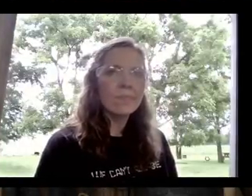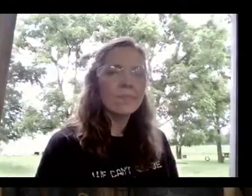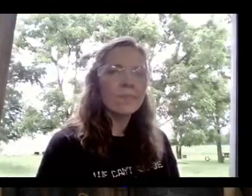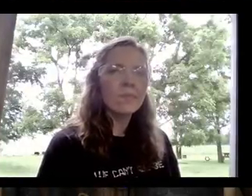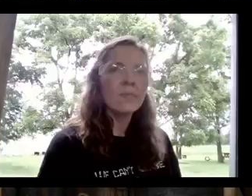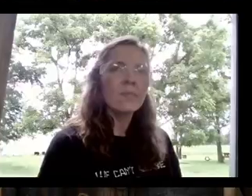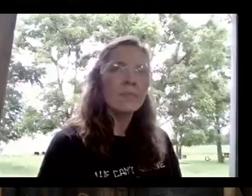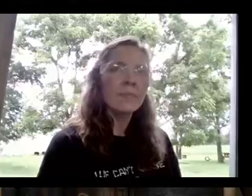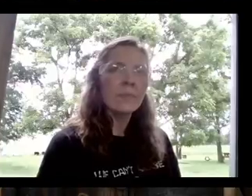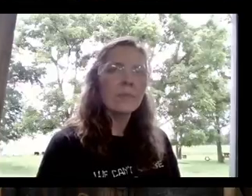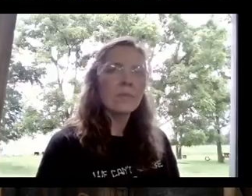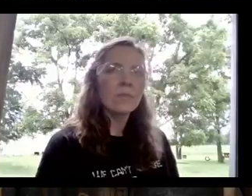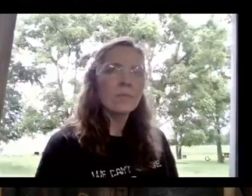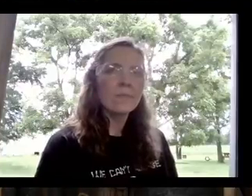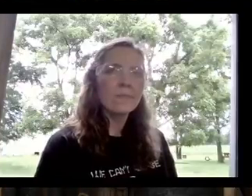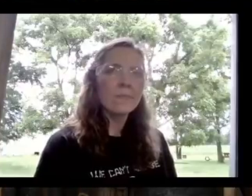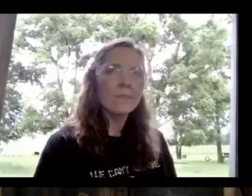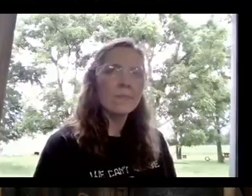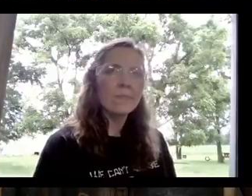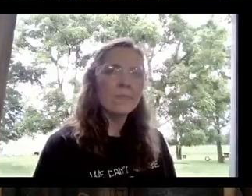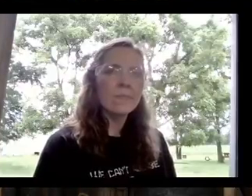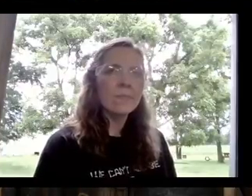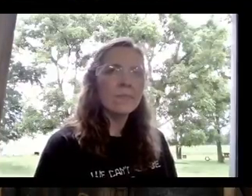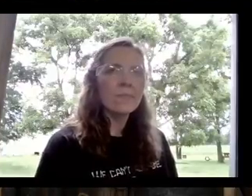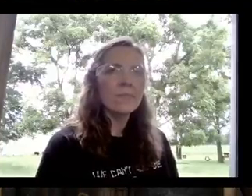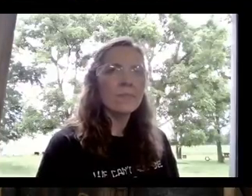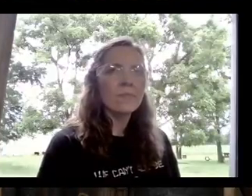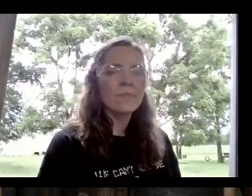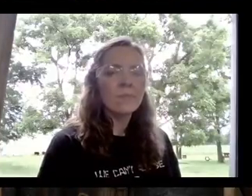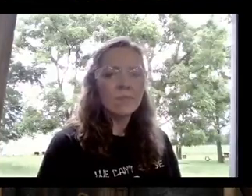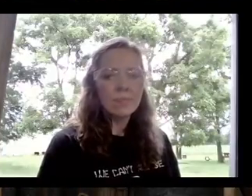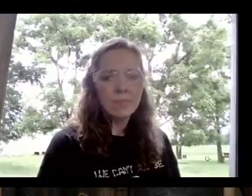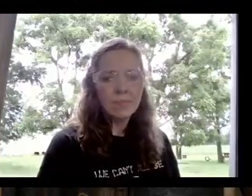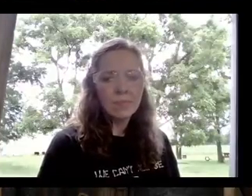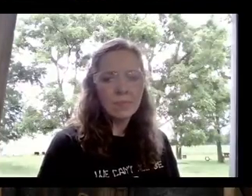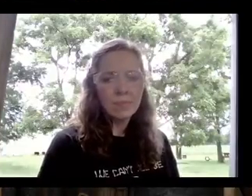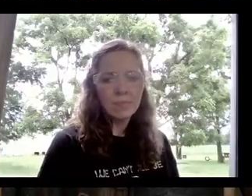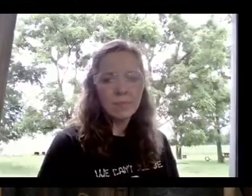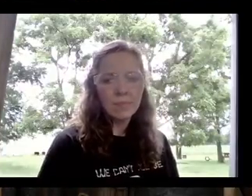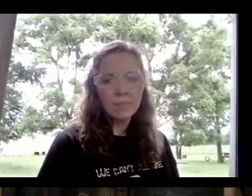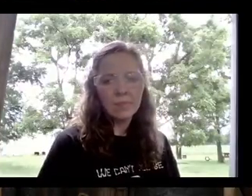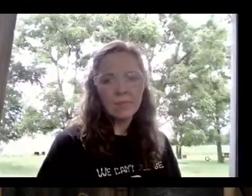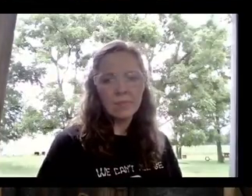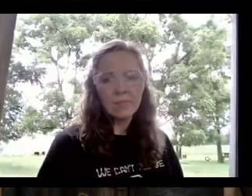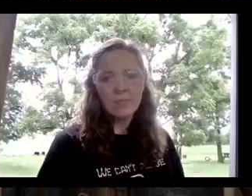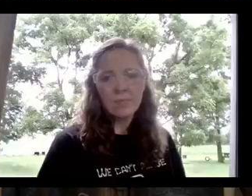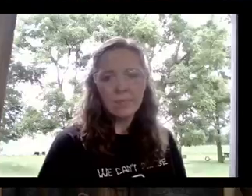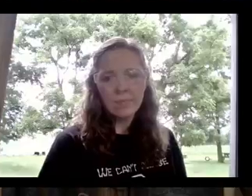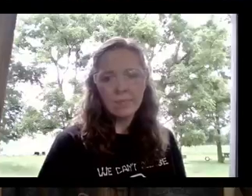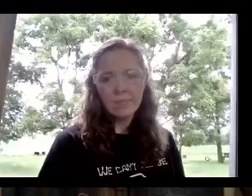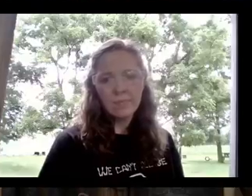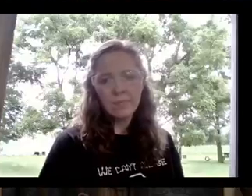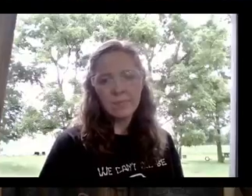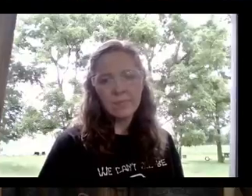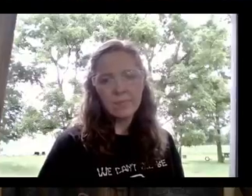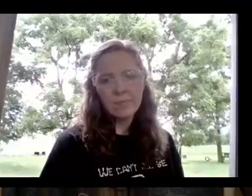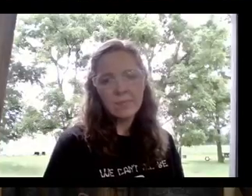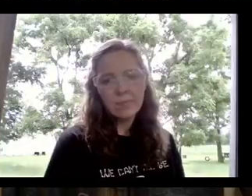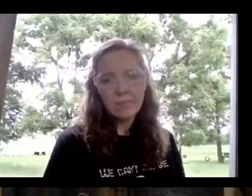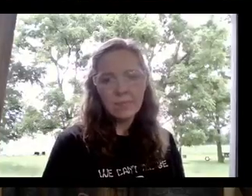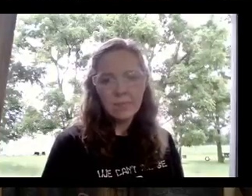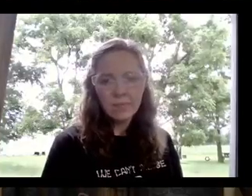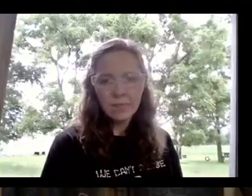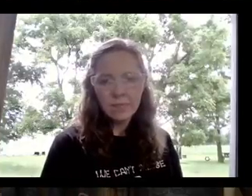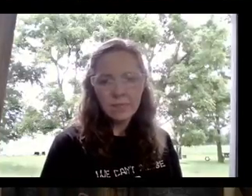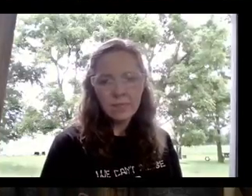you know, it's hard to find a large chunk of wrought iron this big. very, very, very hard to find a large chunk of wrought iron